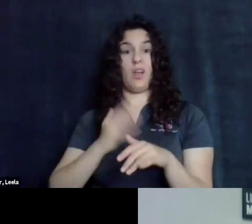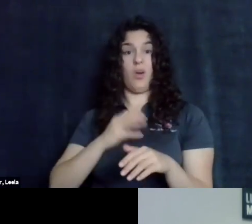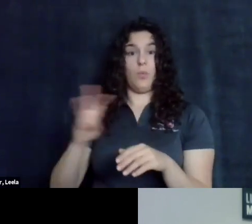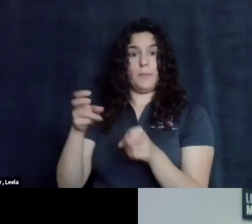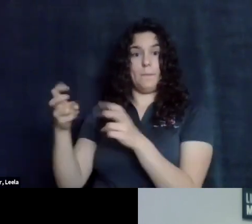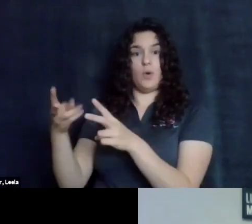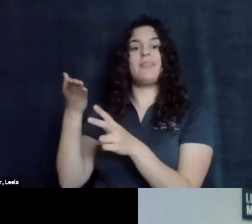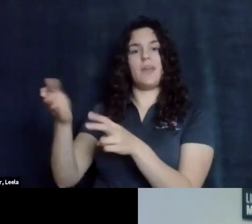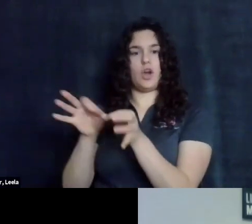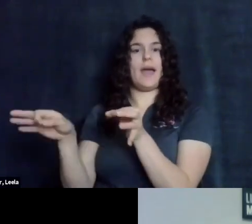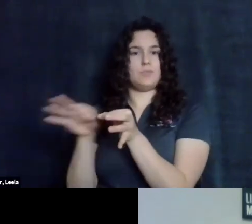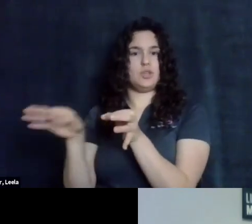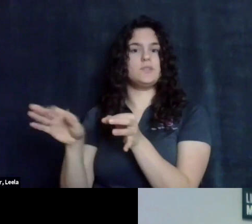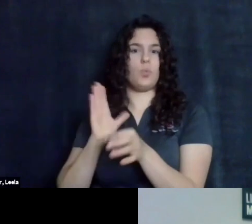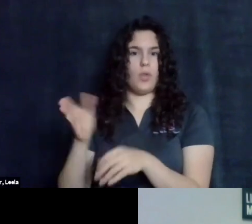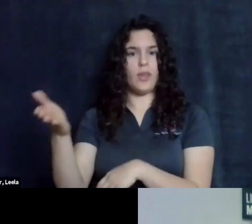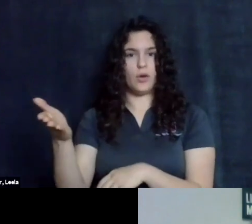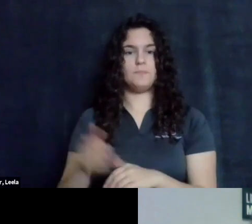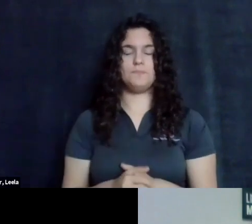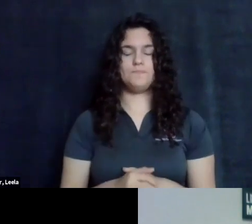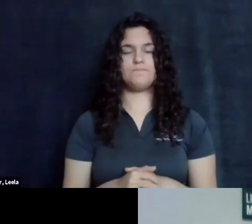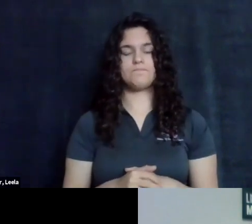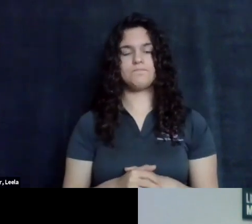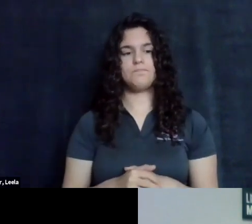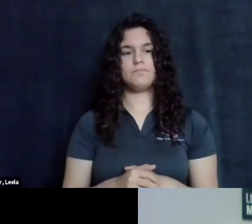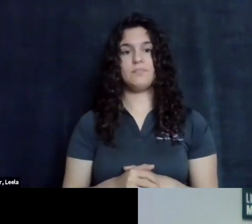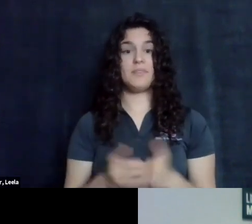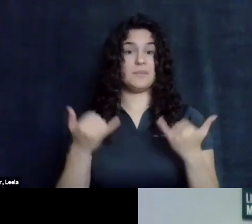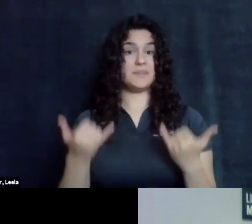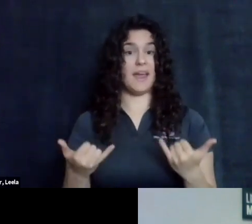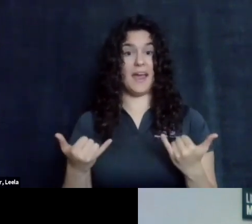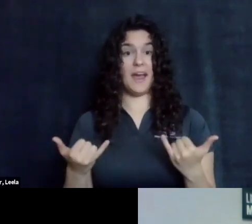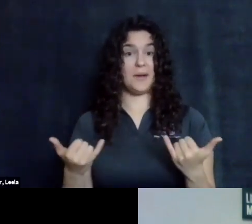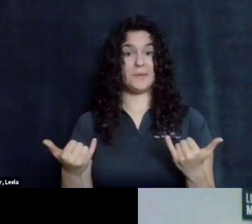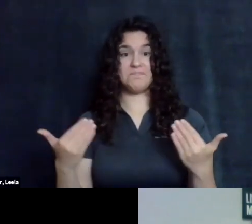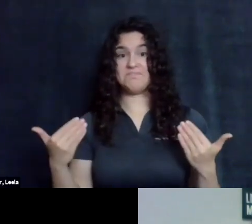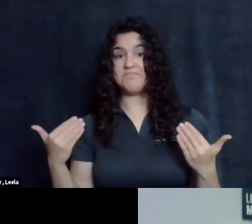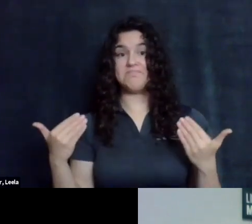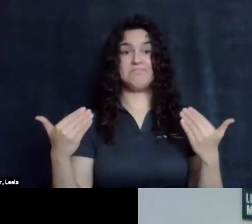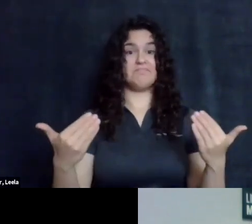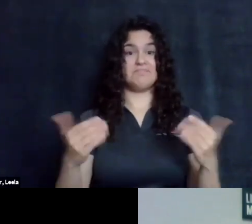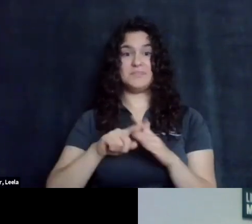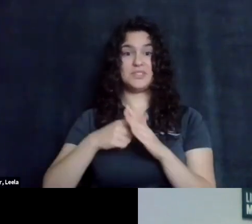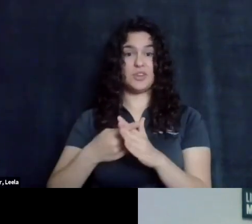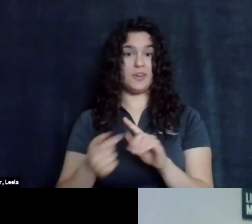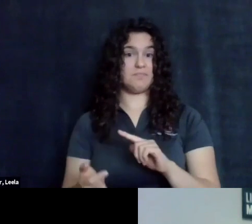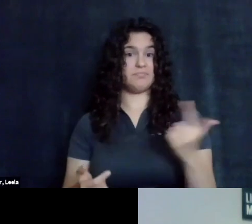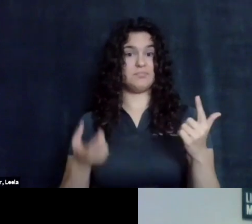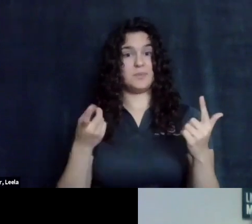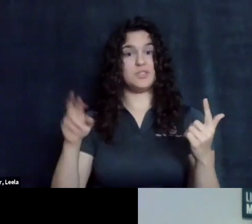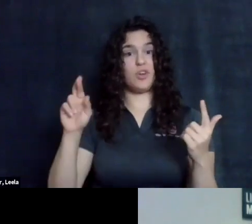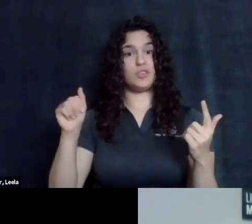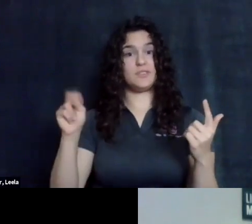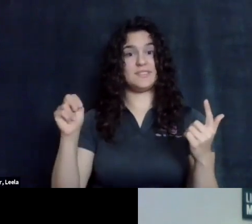closed captioning for those who may need it. And now, without further ado, let's get started. Dr. Singh, I'm going to hand it over